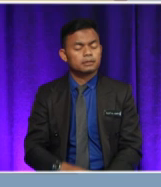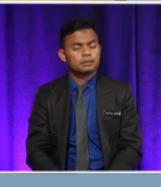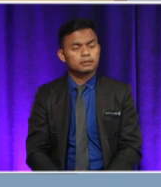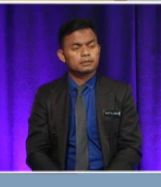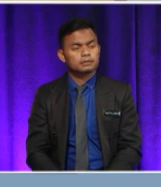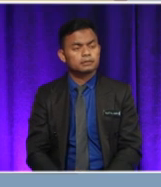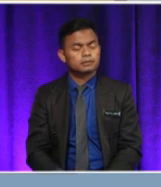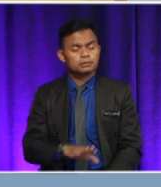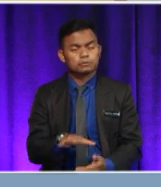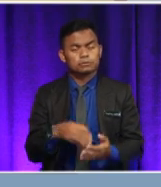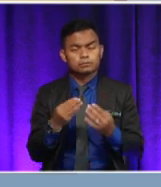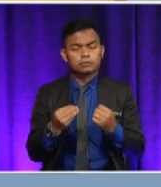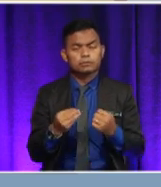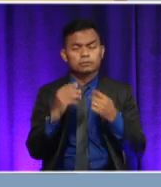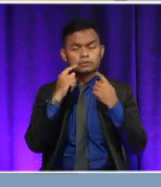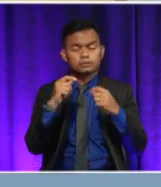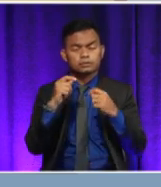try this one? Would you like to answer?